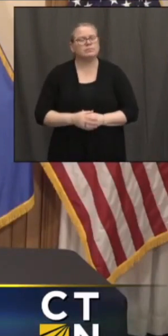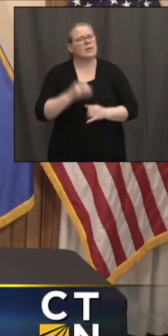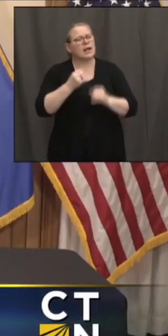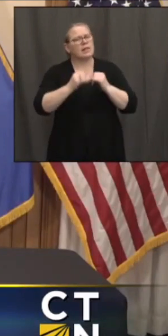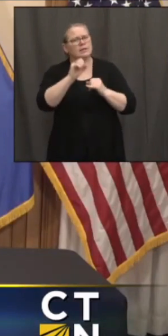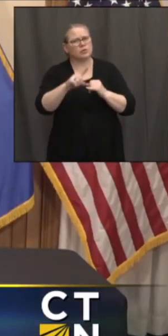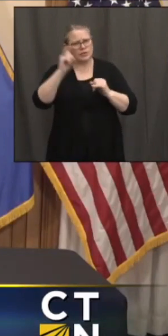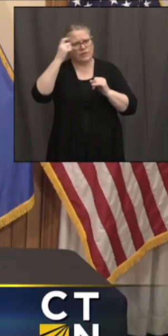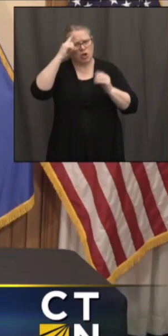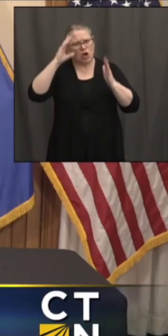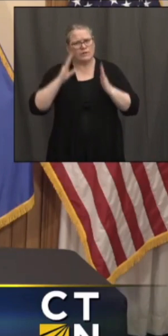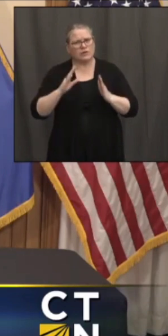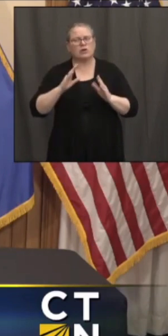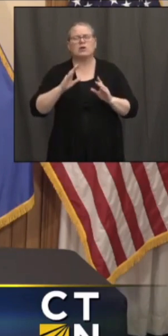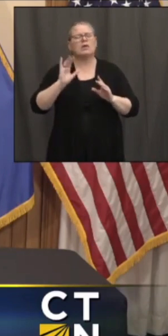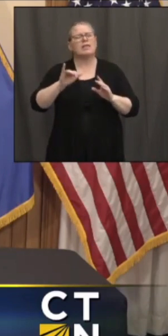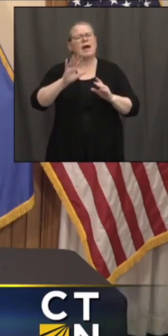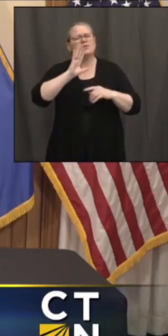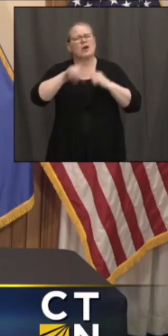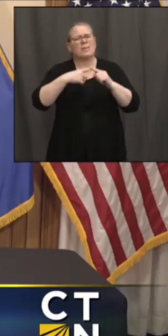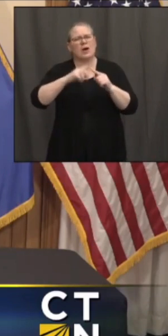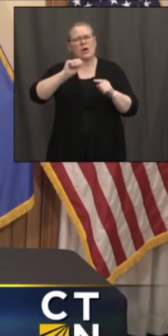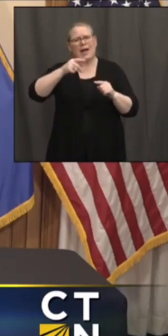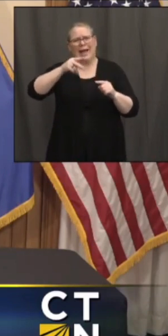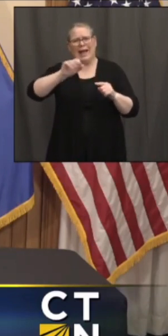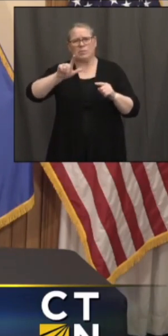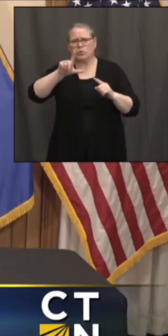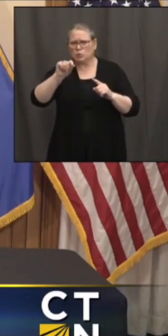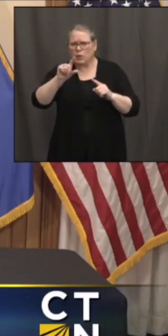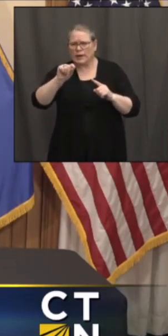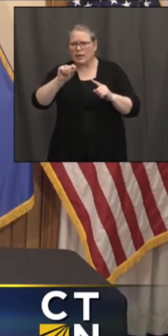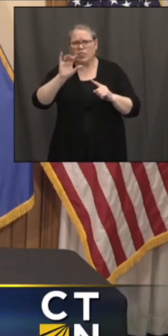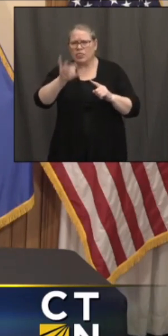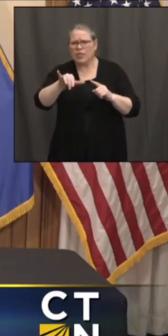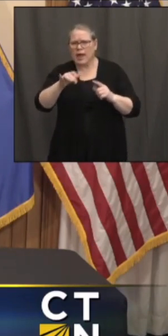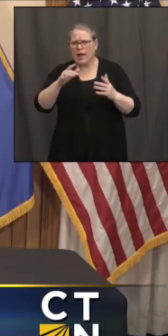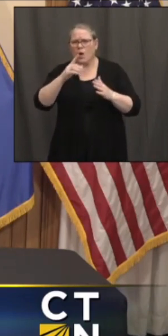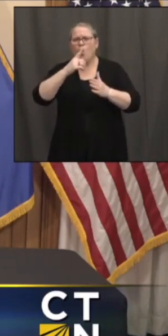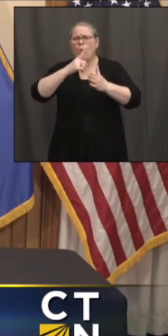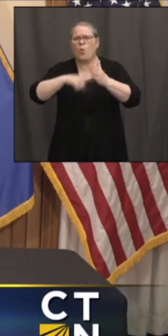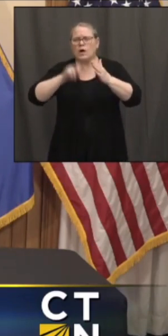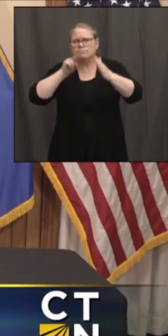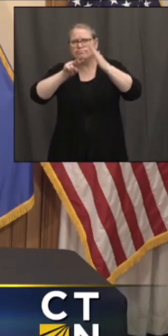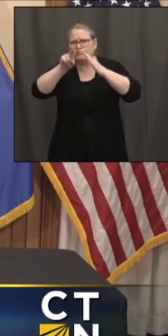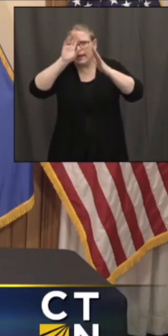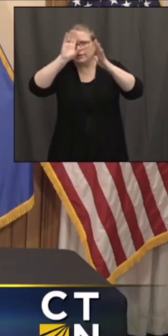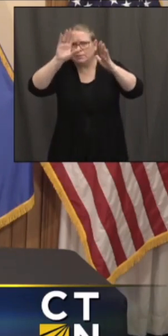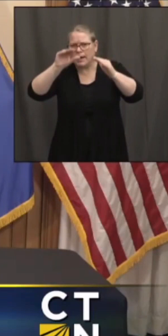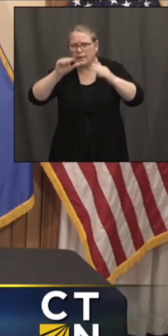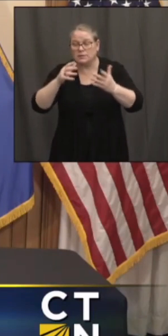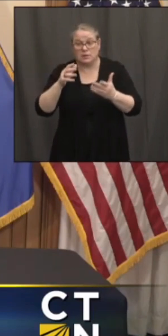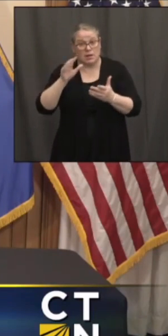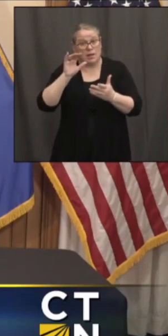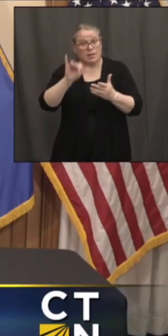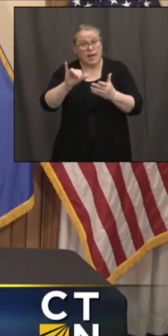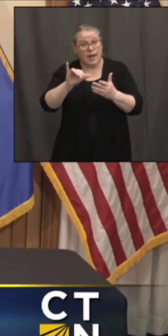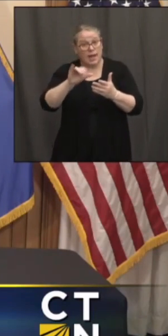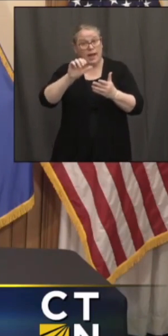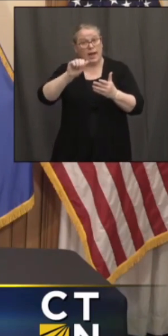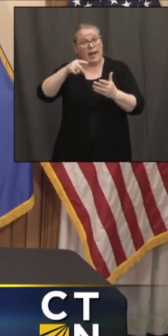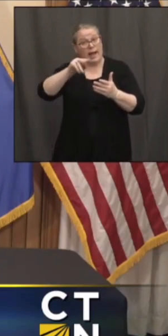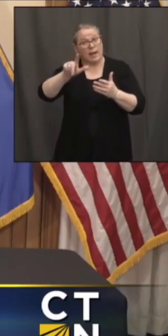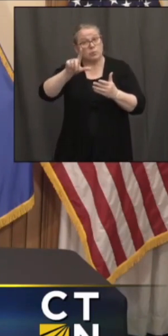April 20? Are you talking about this is when you will reassess, as opposed to telling Connecticut that